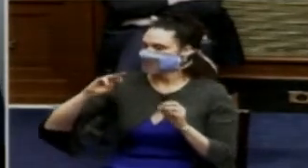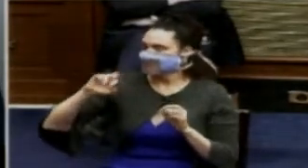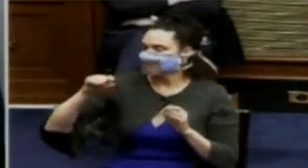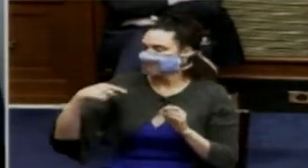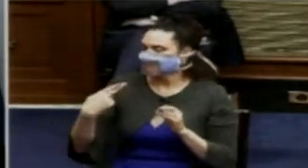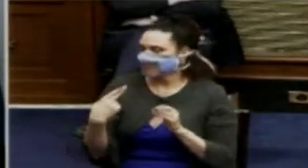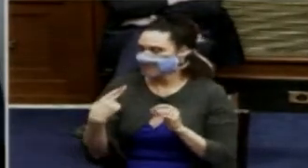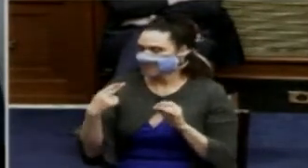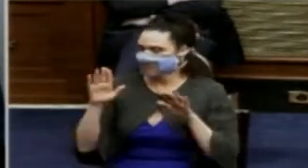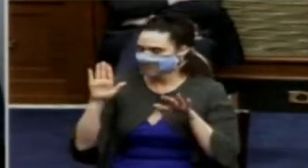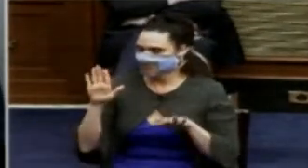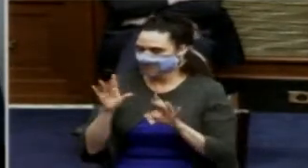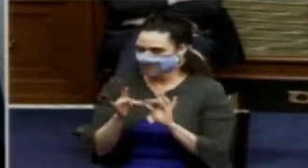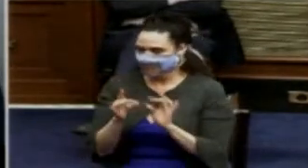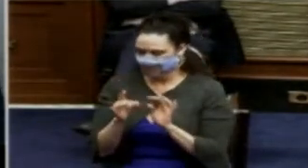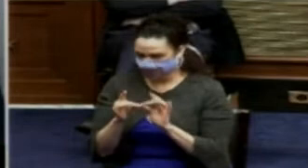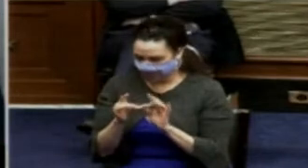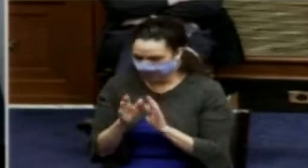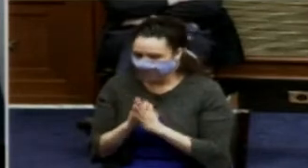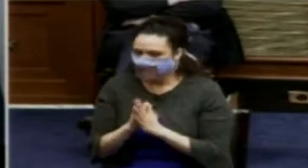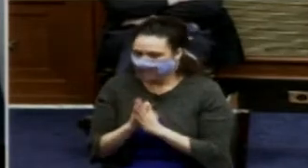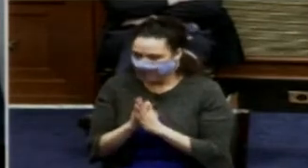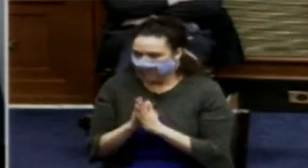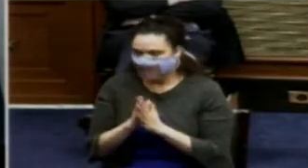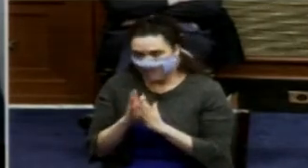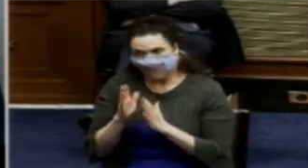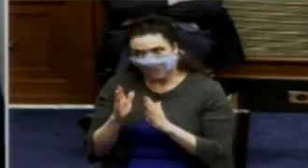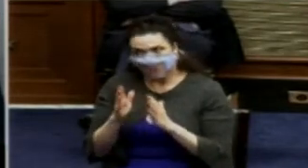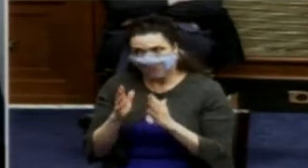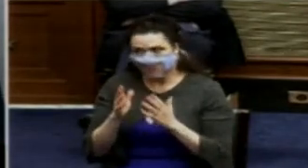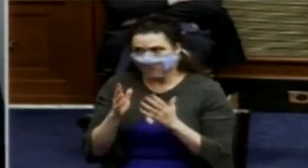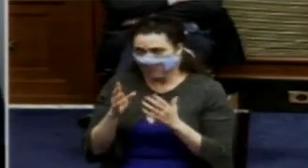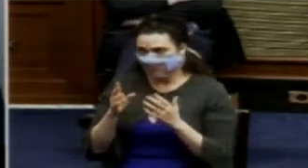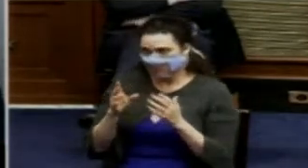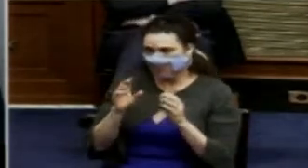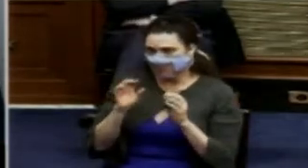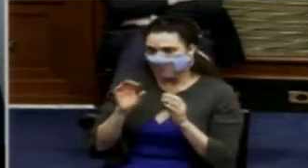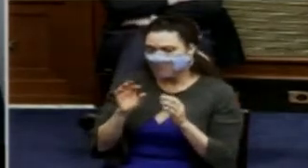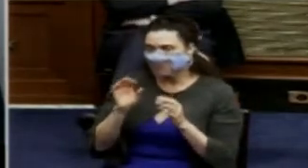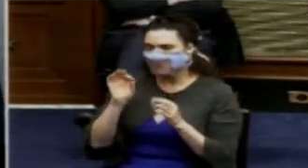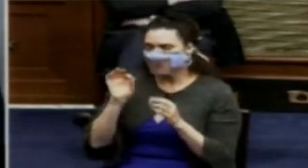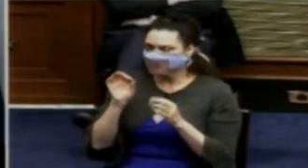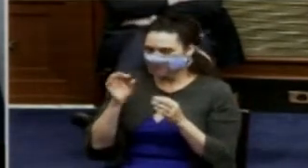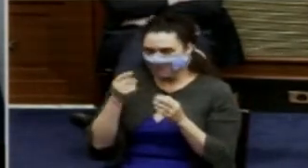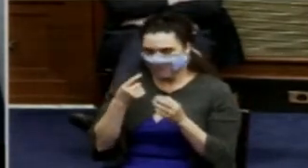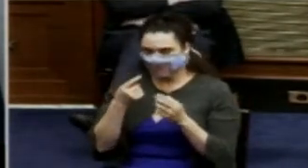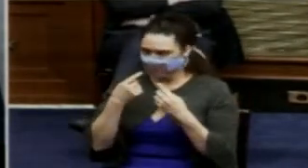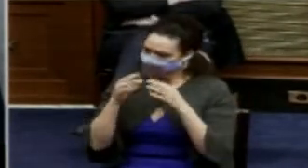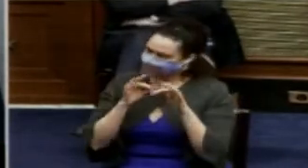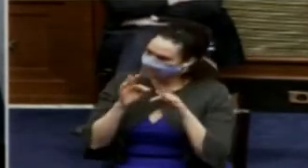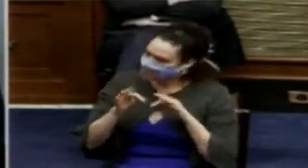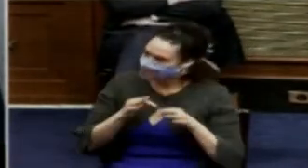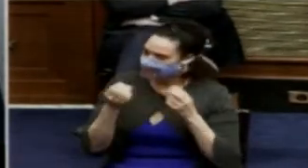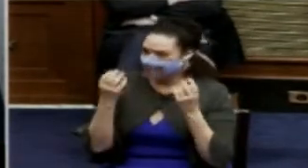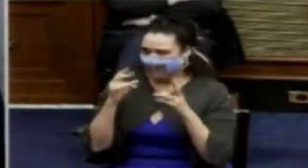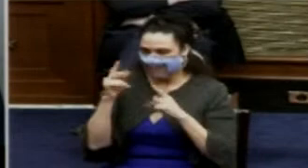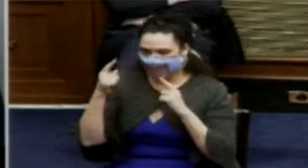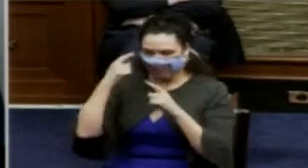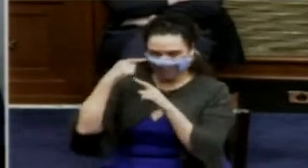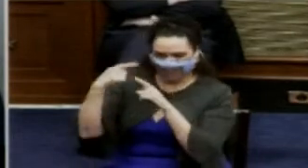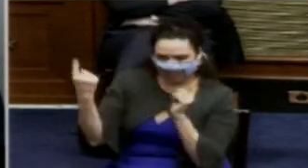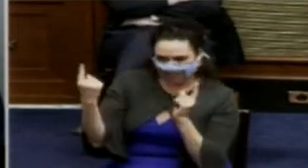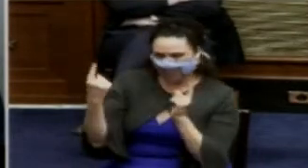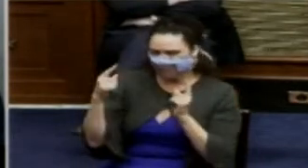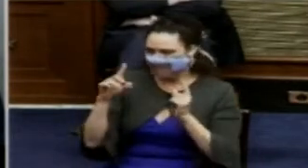significant people elected and appointed who were opposed to statehood, and you mentioned the